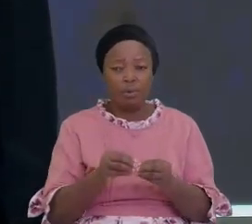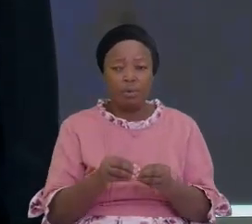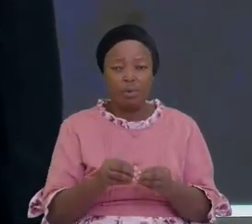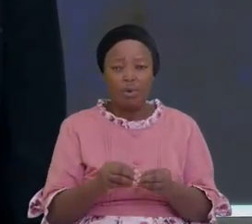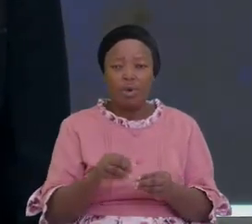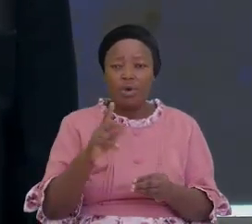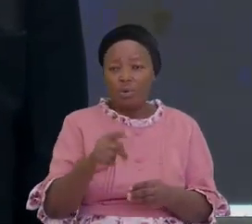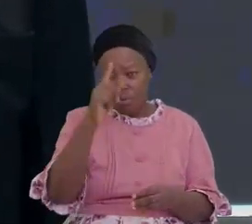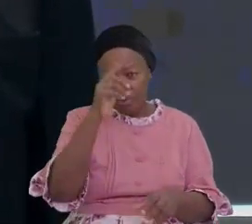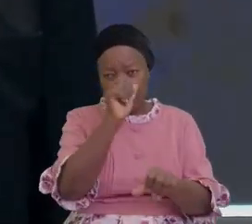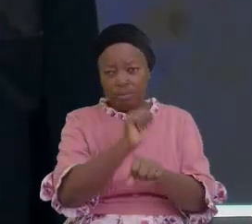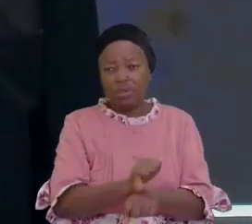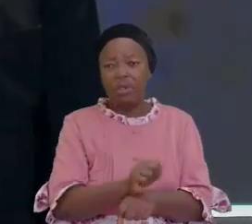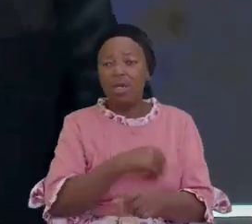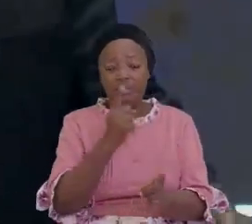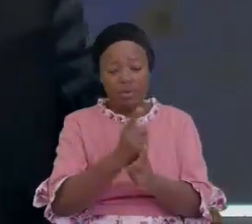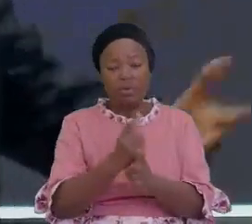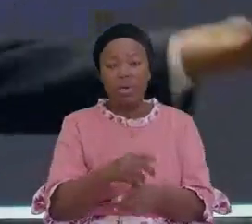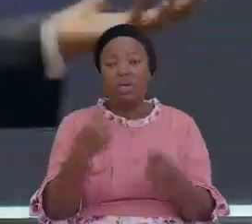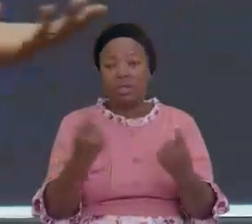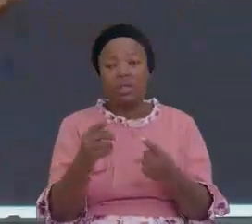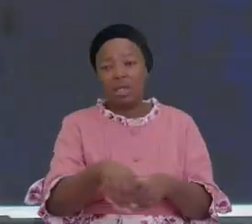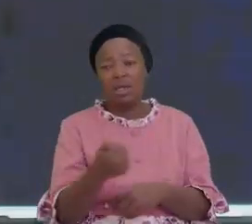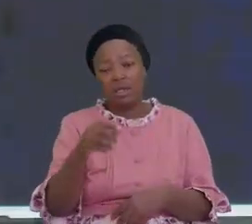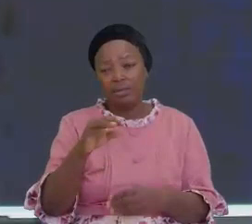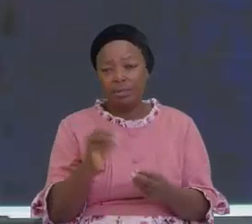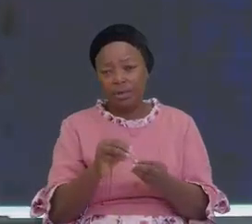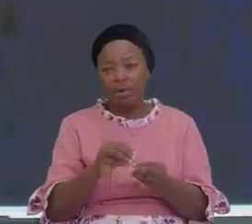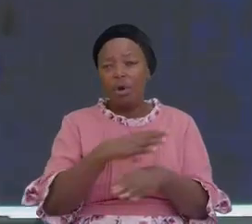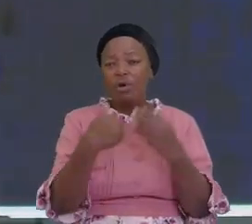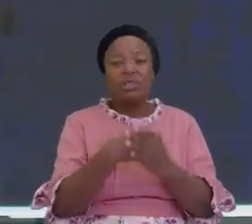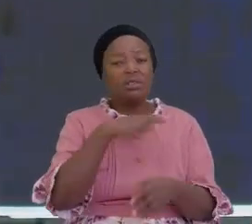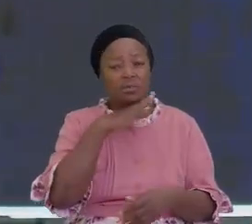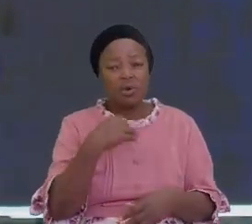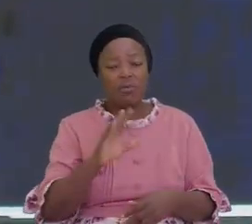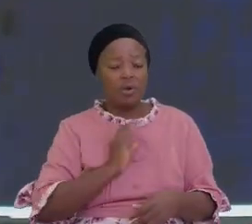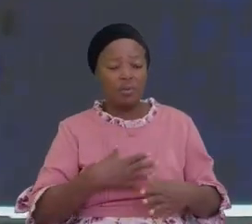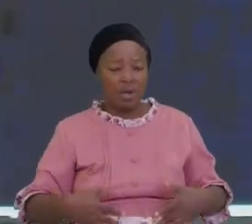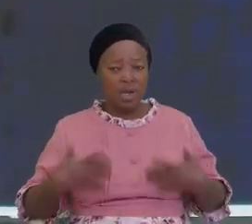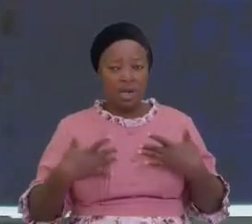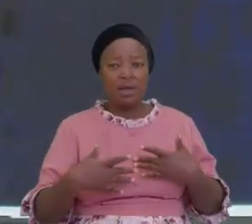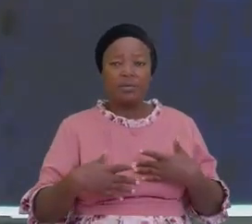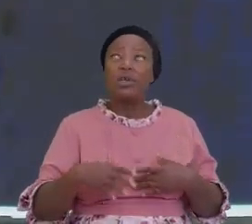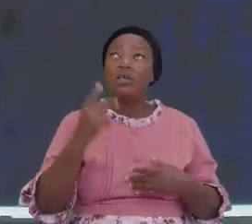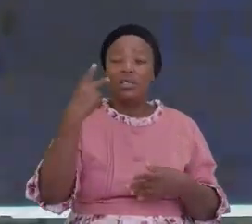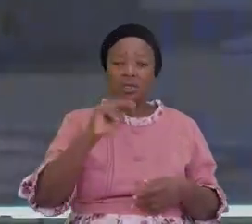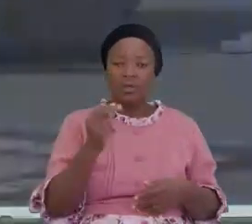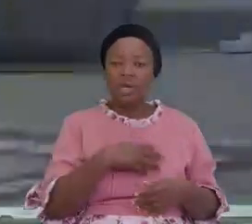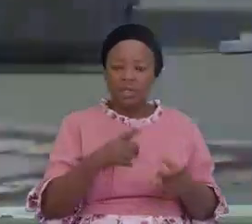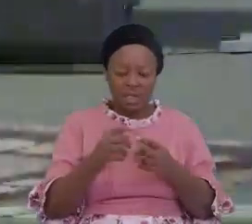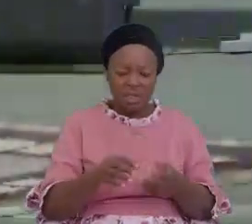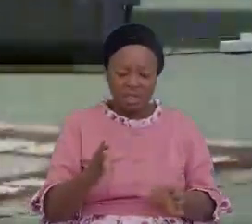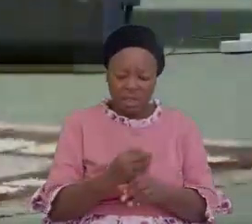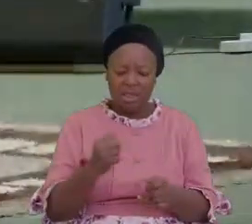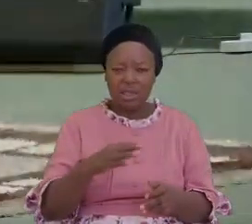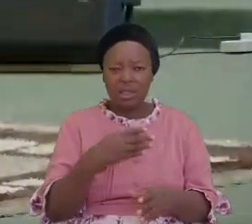habitual sinning anymore. All the defilement of our lives, he saves us and he washes us